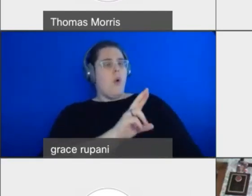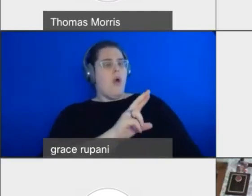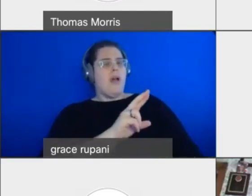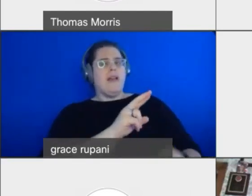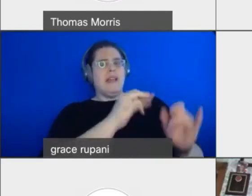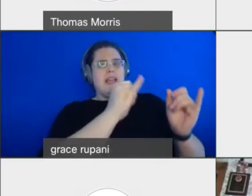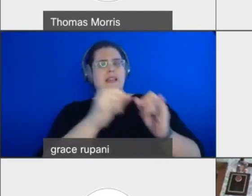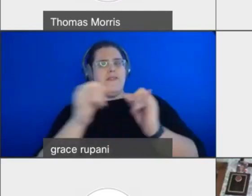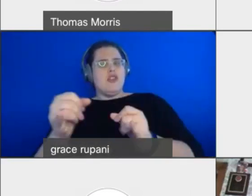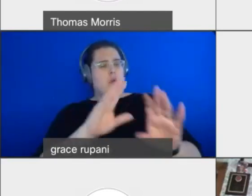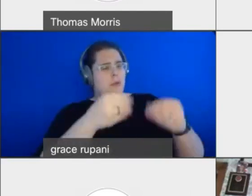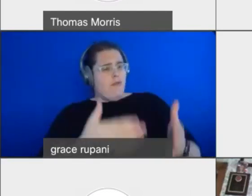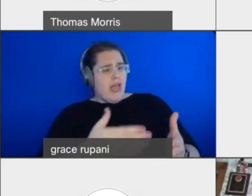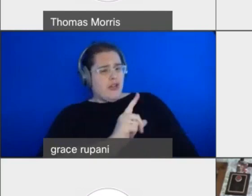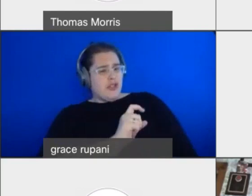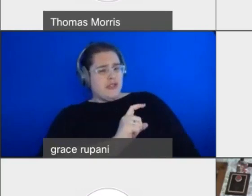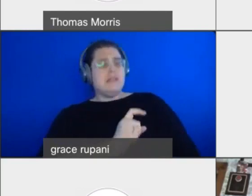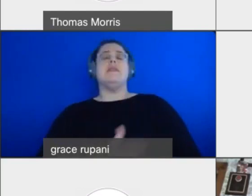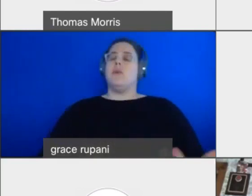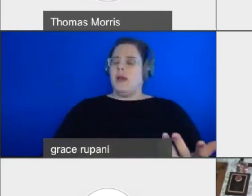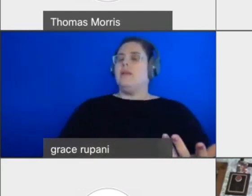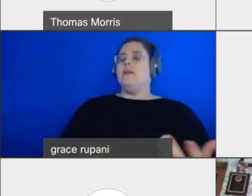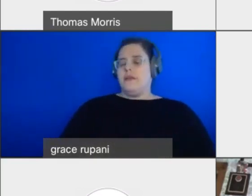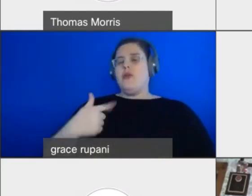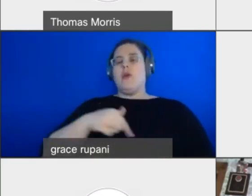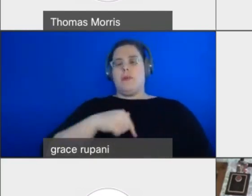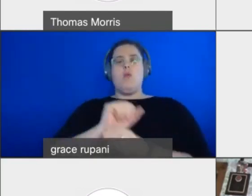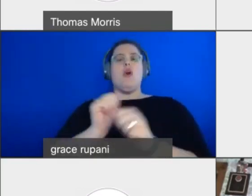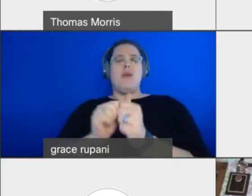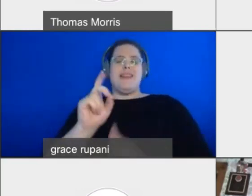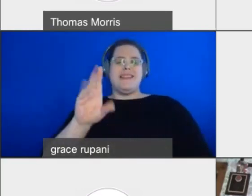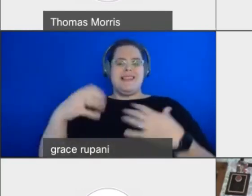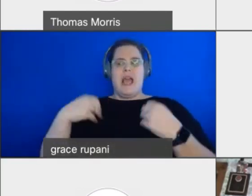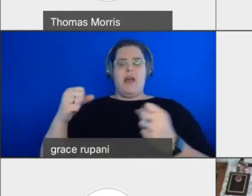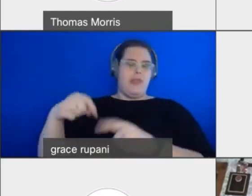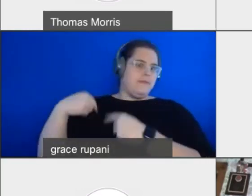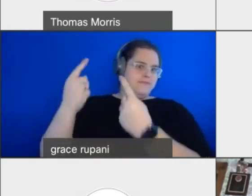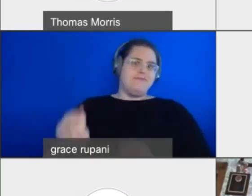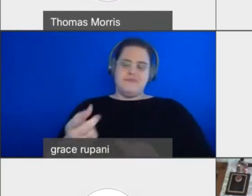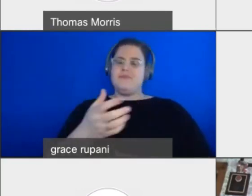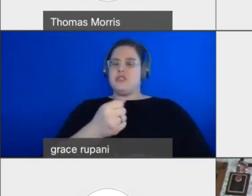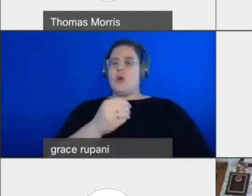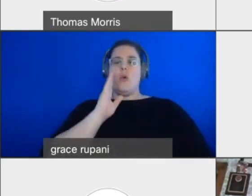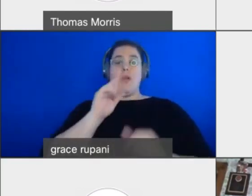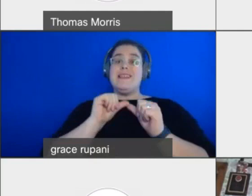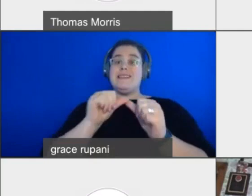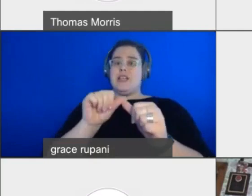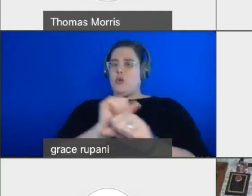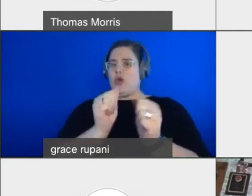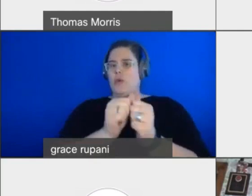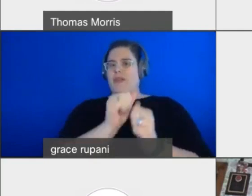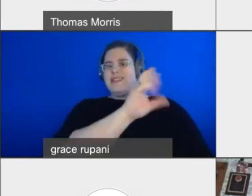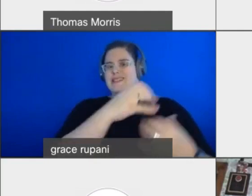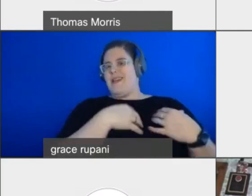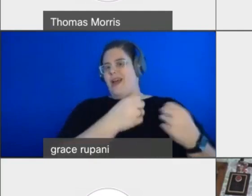DC Health all along, and so we will continue to work with DC Health to see what kind of coordination